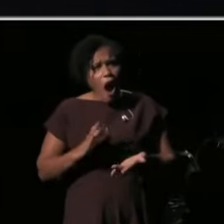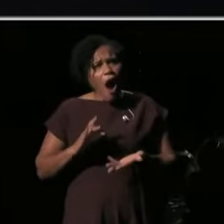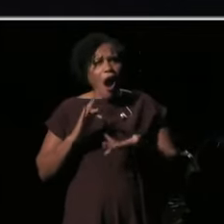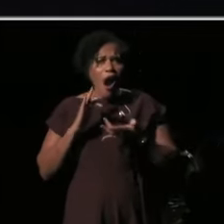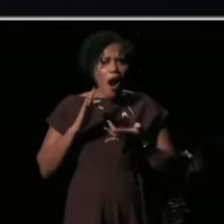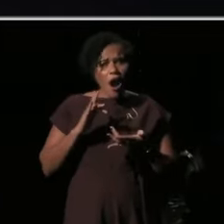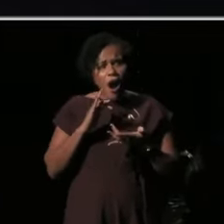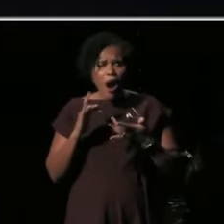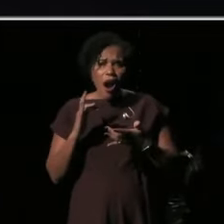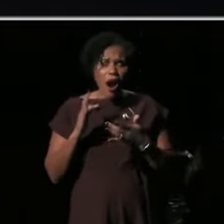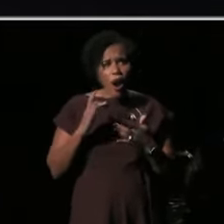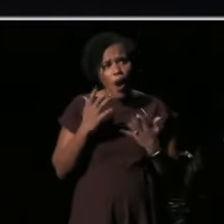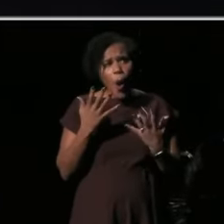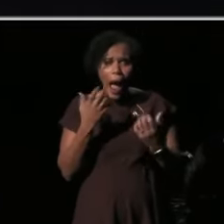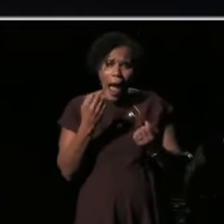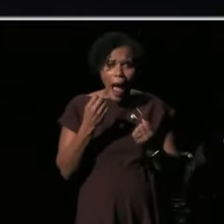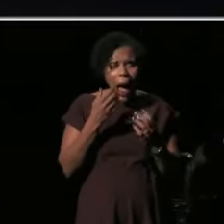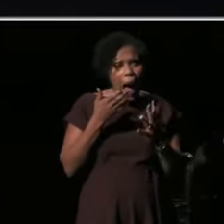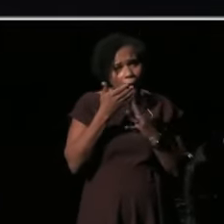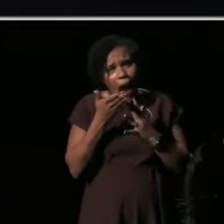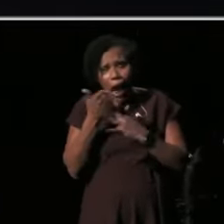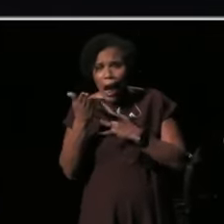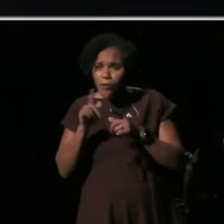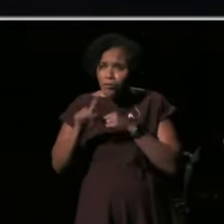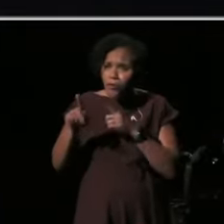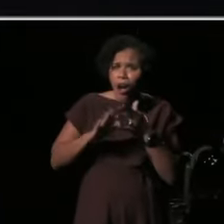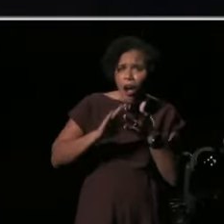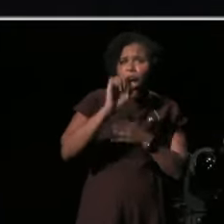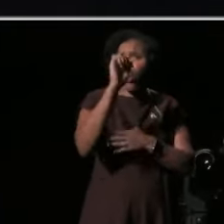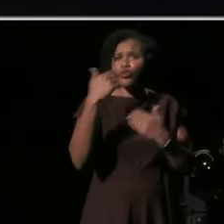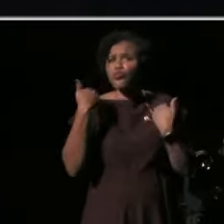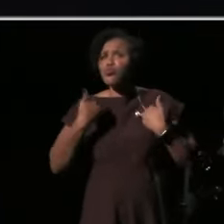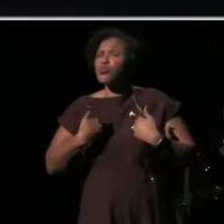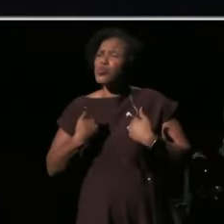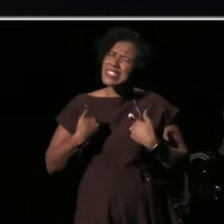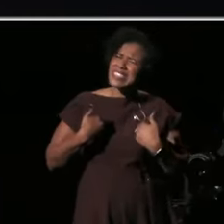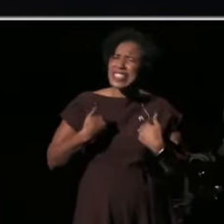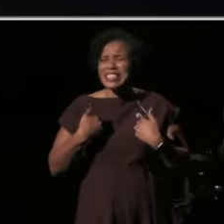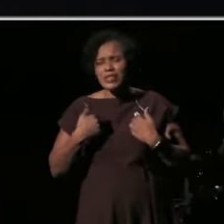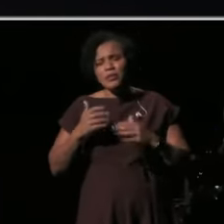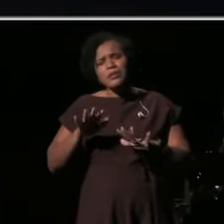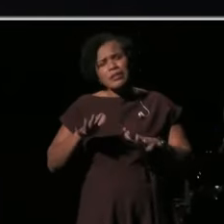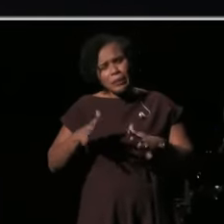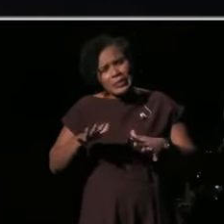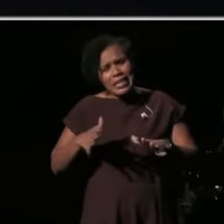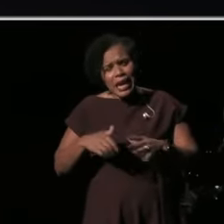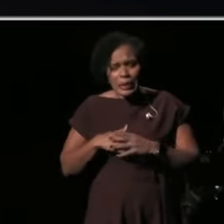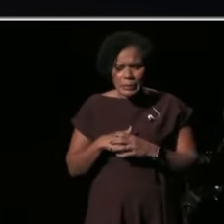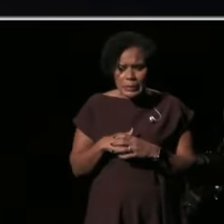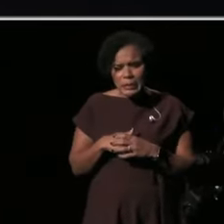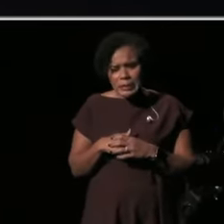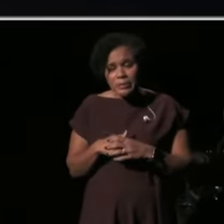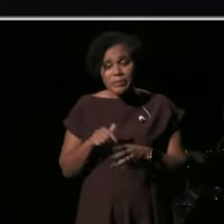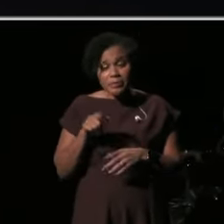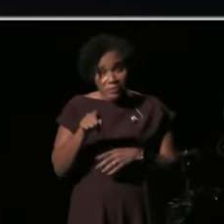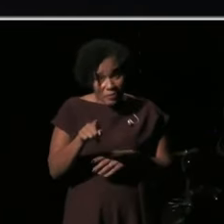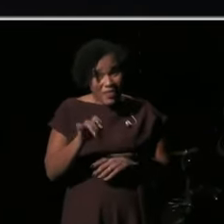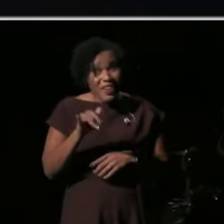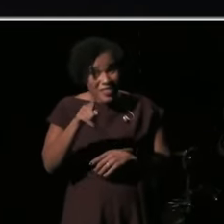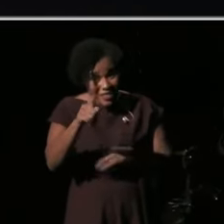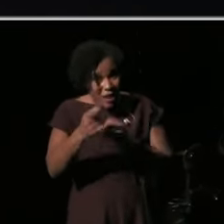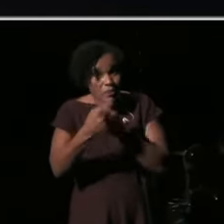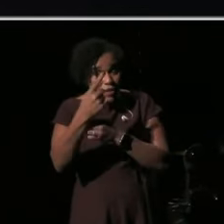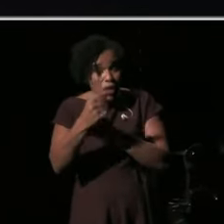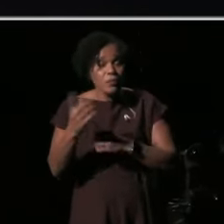Sometimes. Oh, no, I got it. Sometimes. I even listen